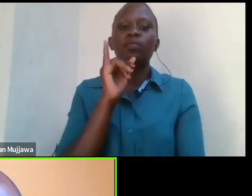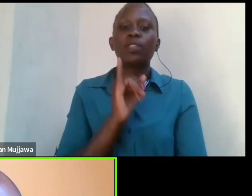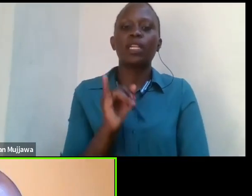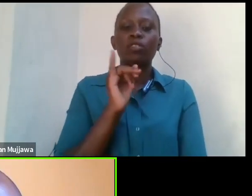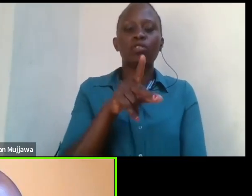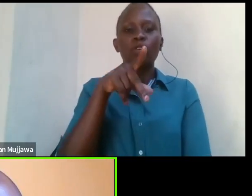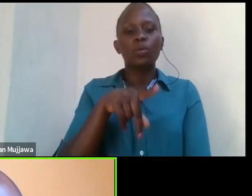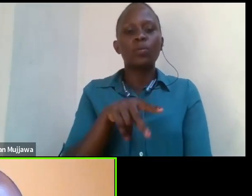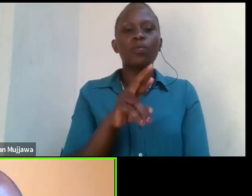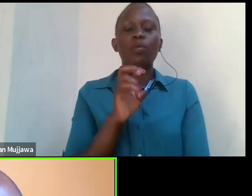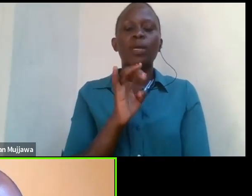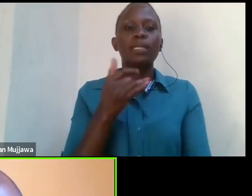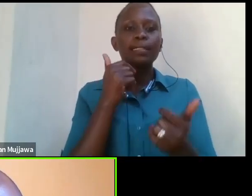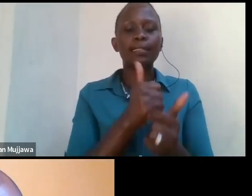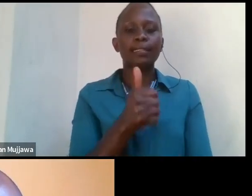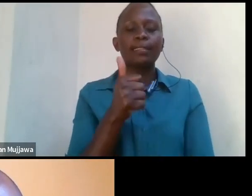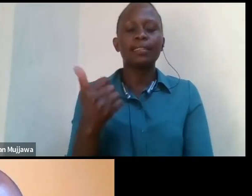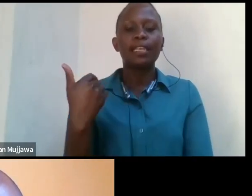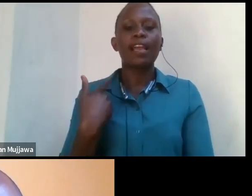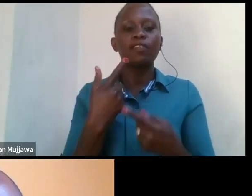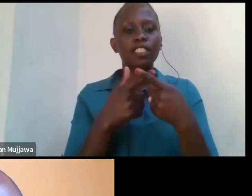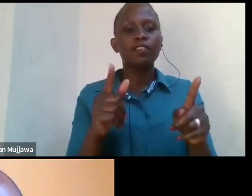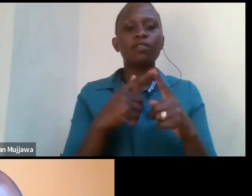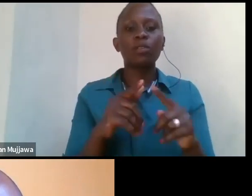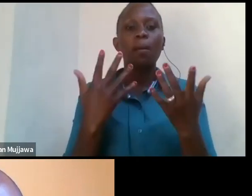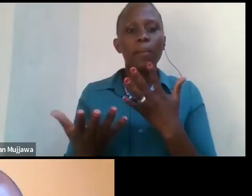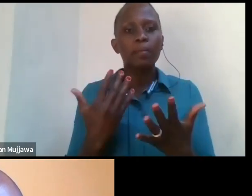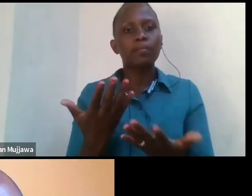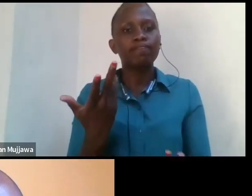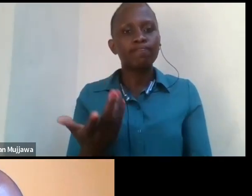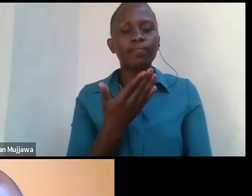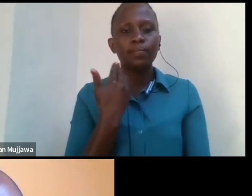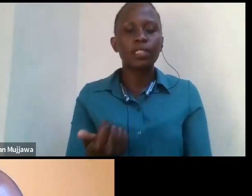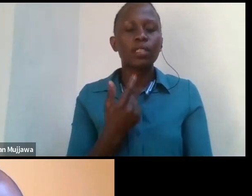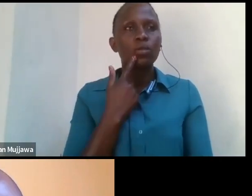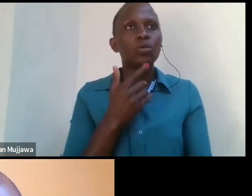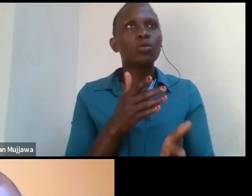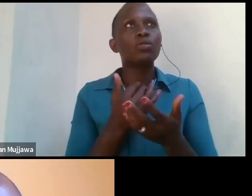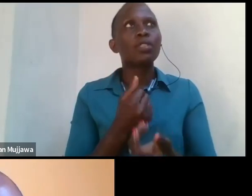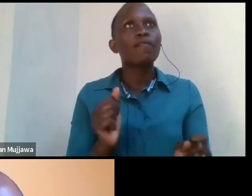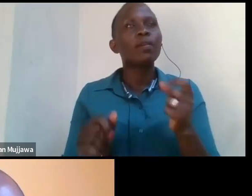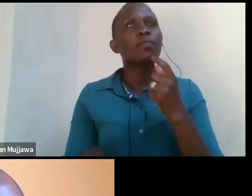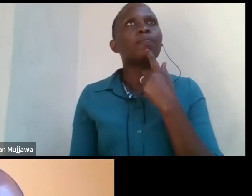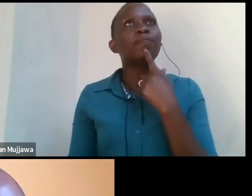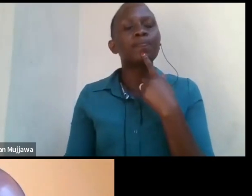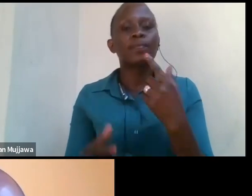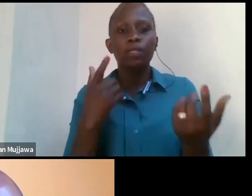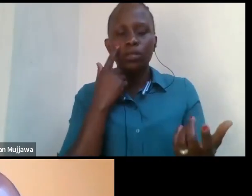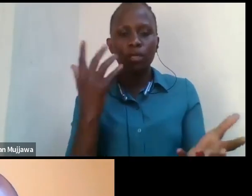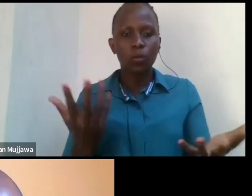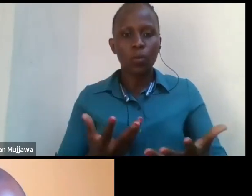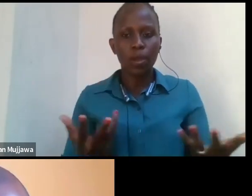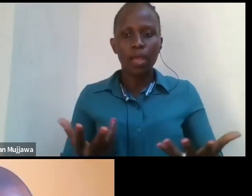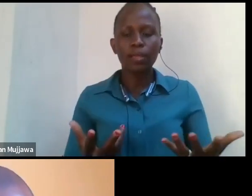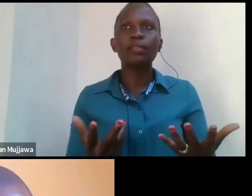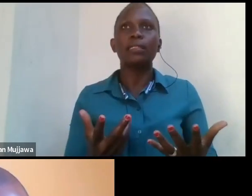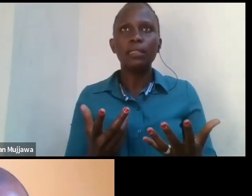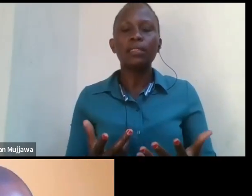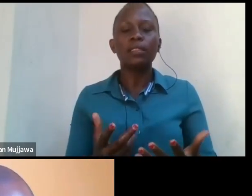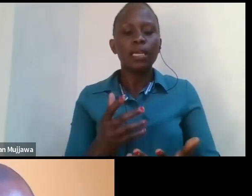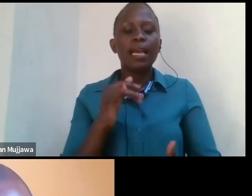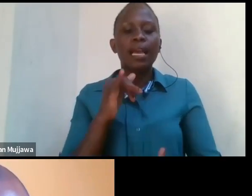each of those covers different things. Maybe it might be better to set the scene and then we'll see where the typical ICT